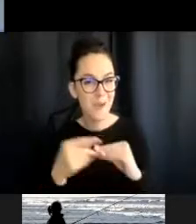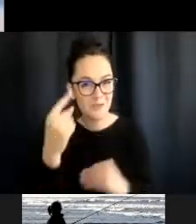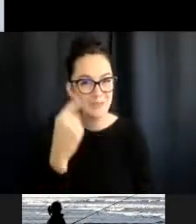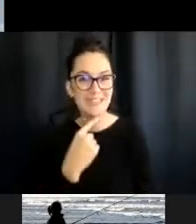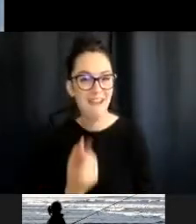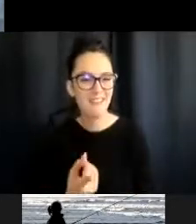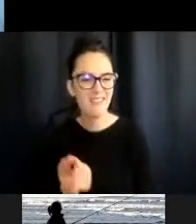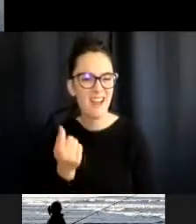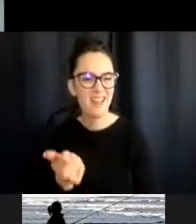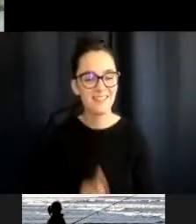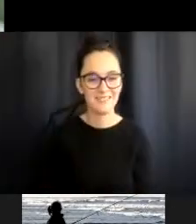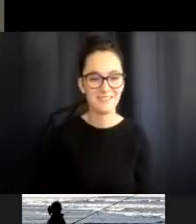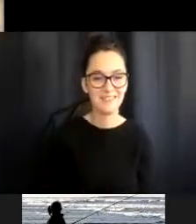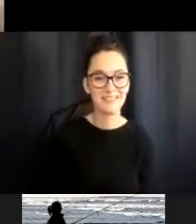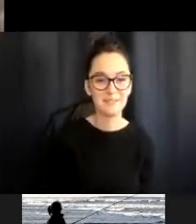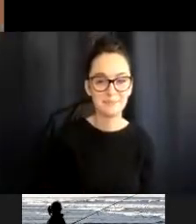at Boiler Bay.